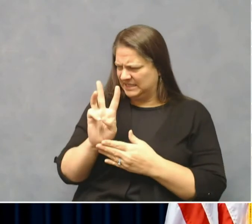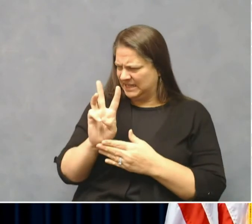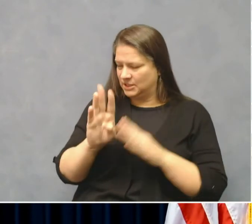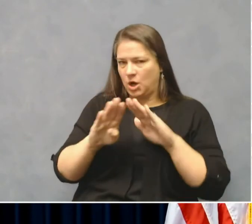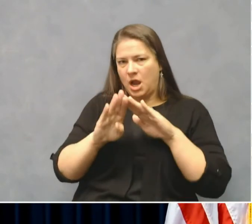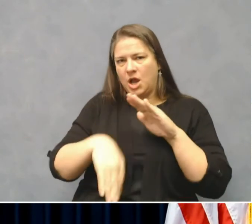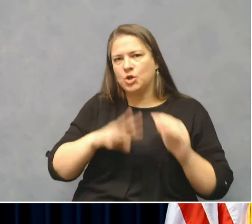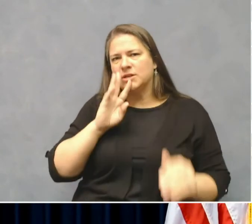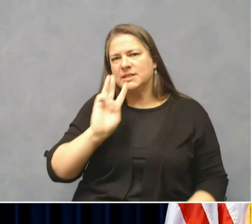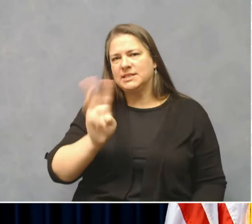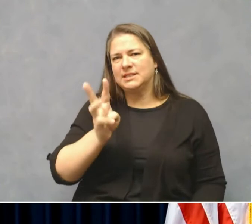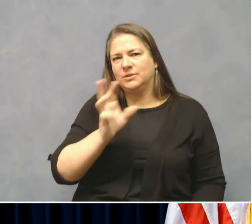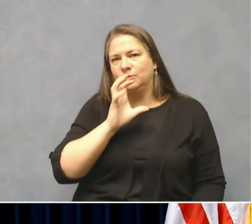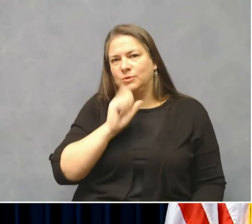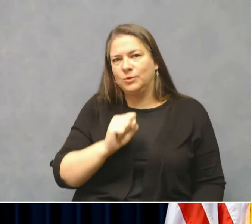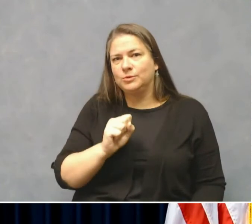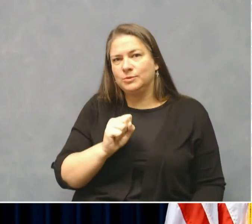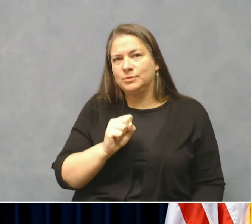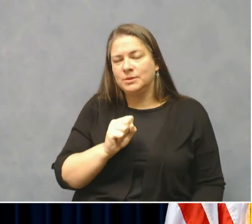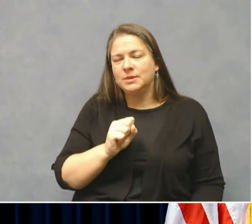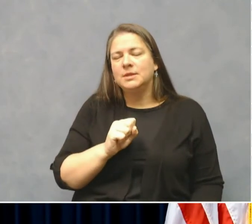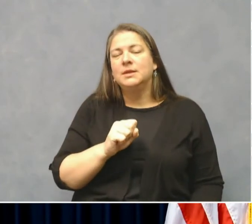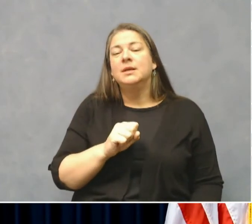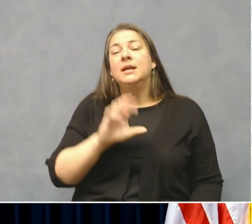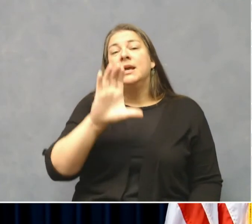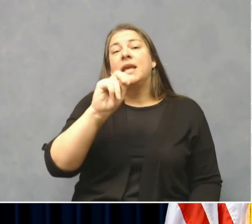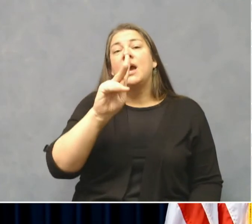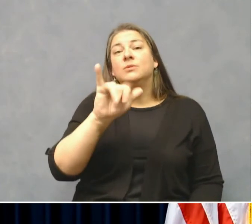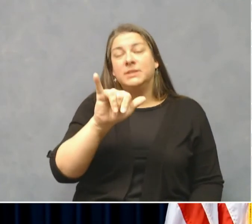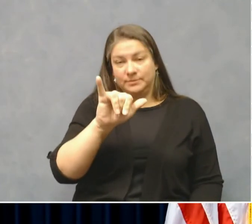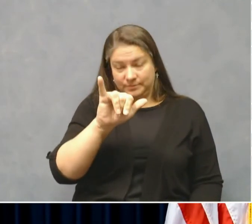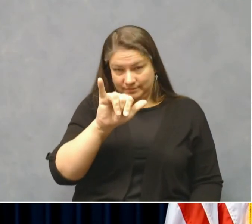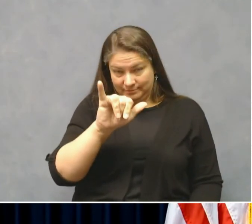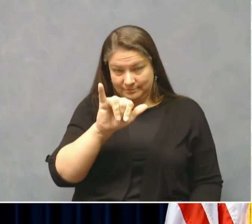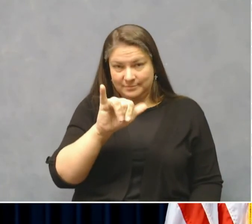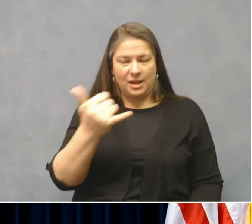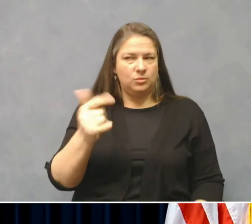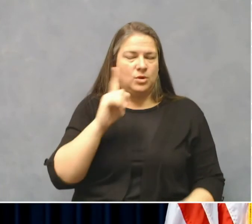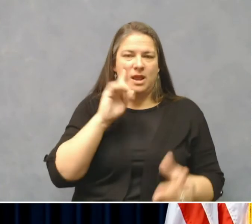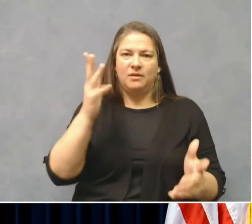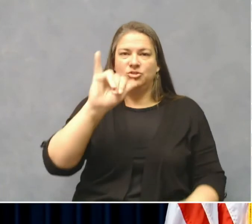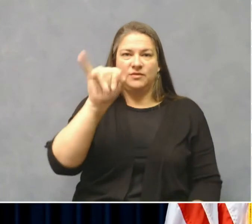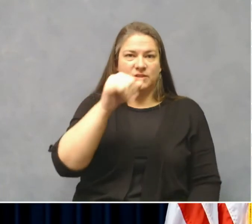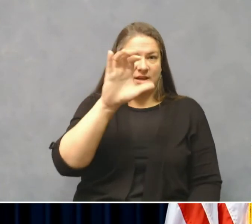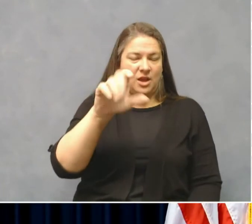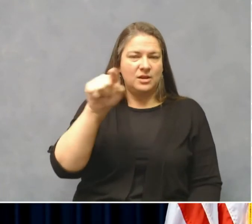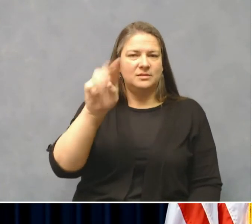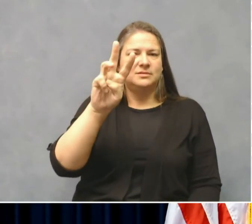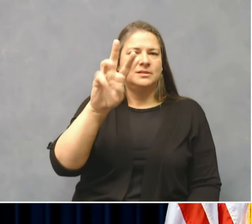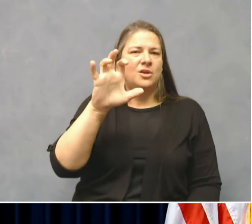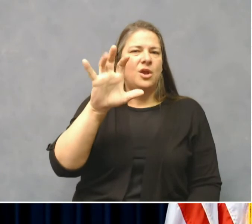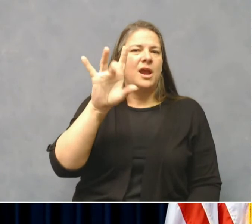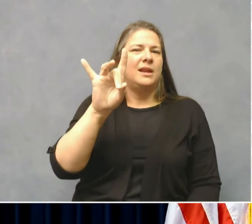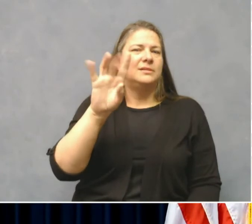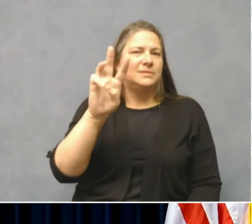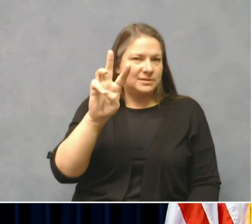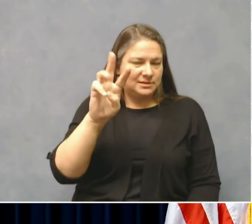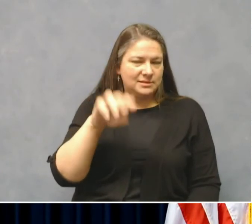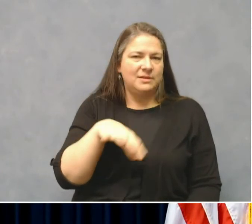old. New cases by county, again, spreading everywhere. Jefferson, 686.